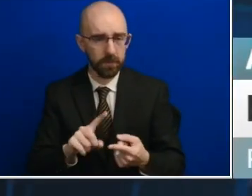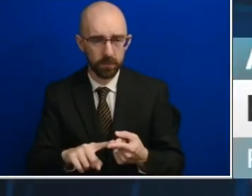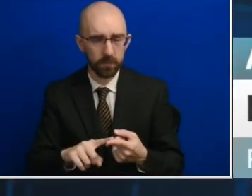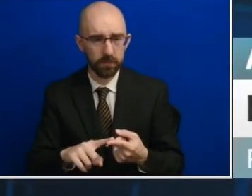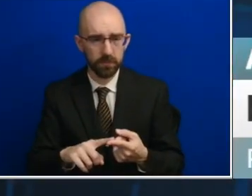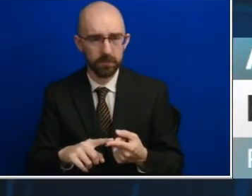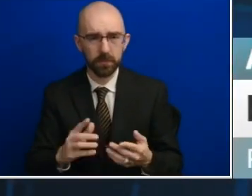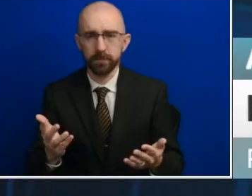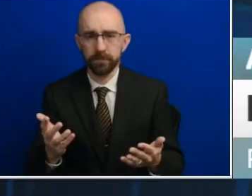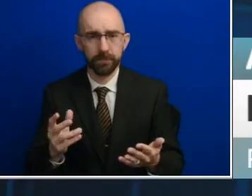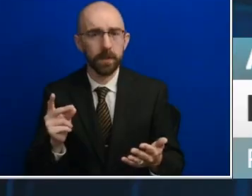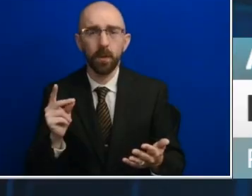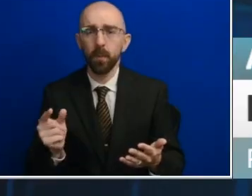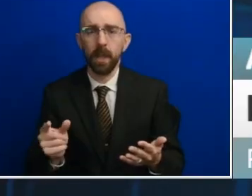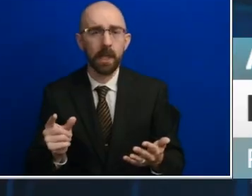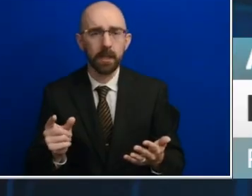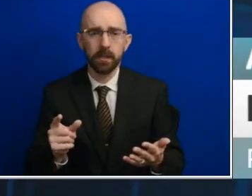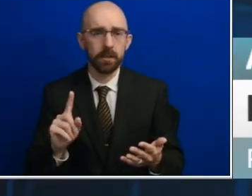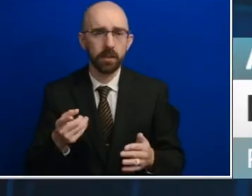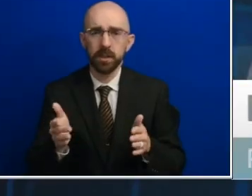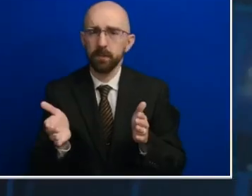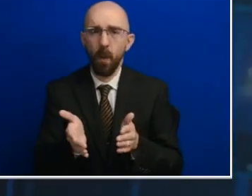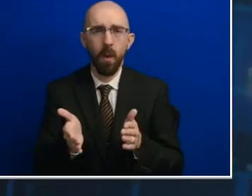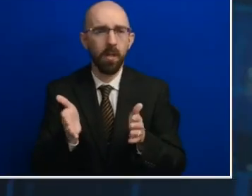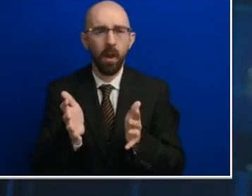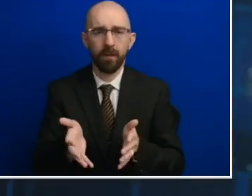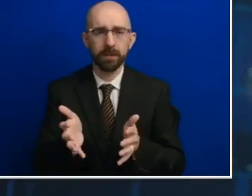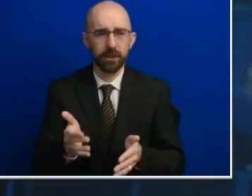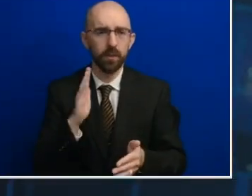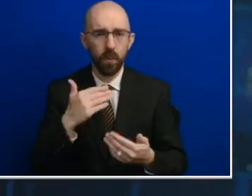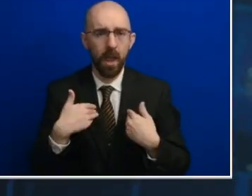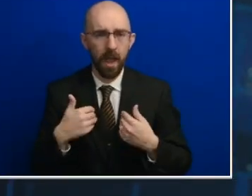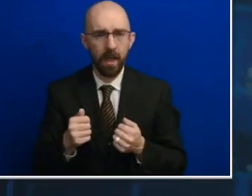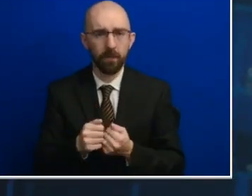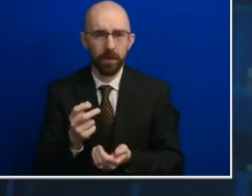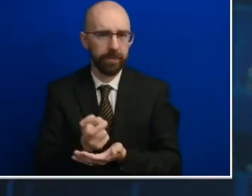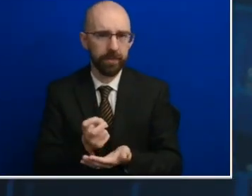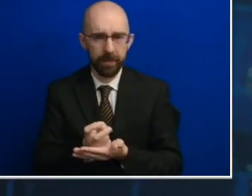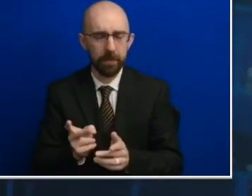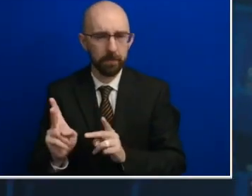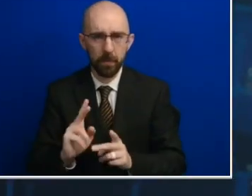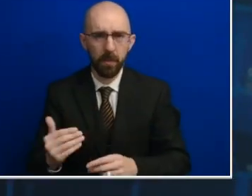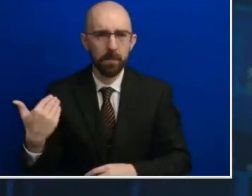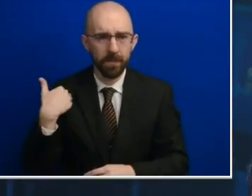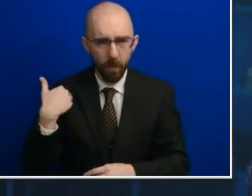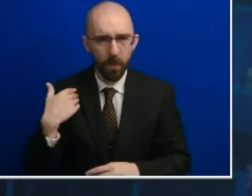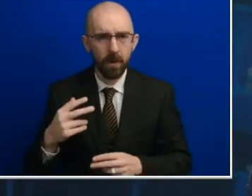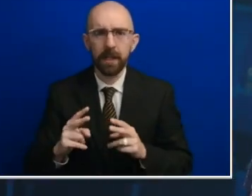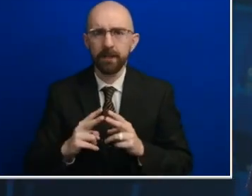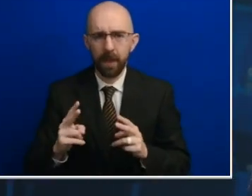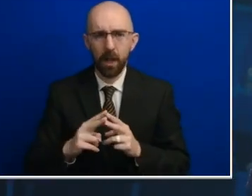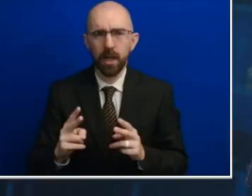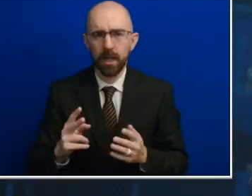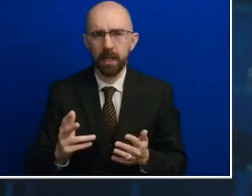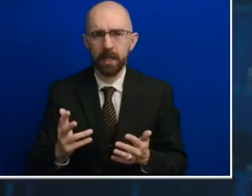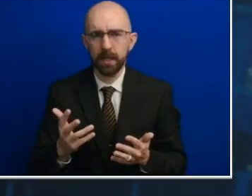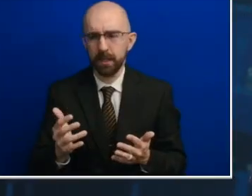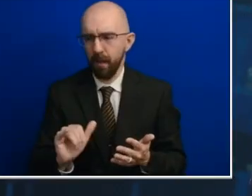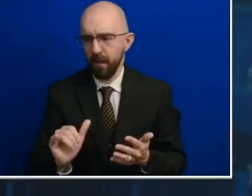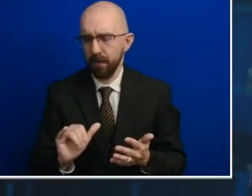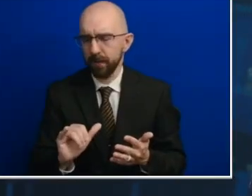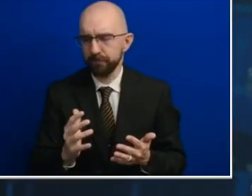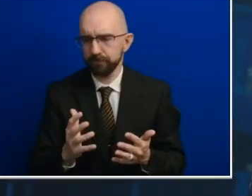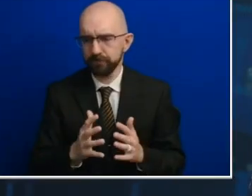quick, just small conversation that I've had with epileptic patients before. It's very, it's